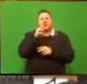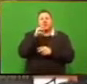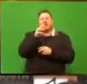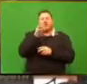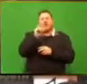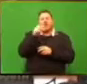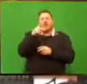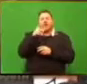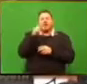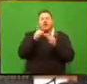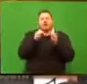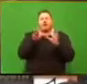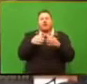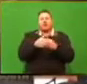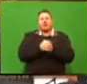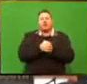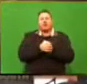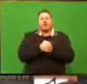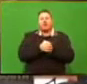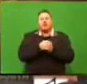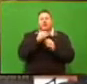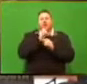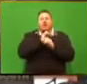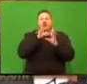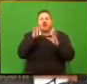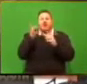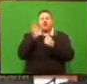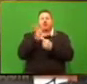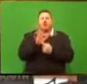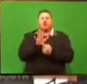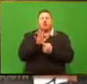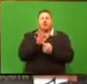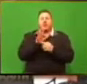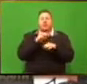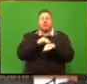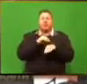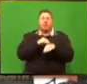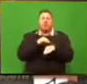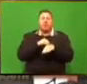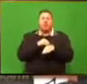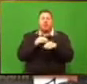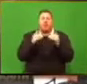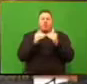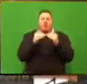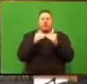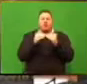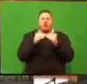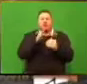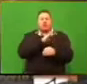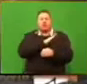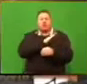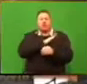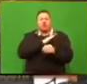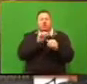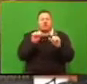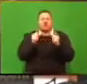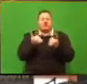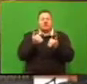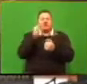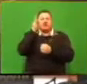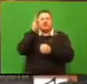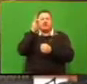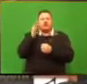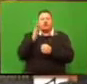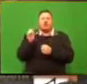party, we aim to lay down a clear path towards a more equitable, secure, and prosperous future